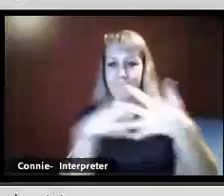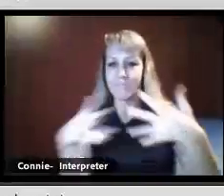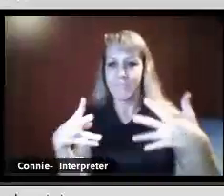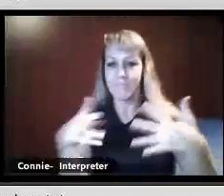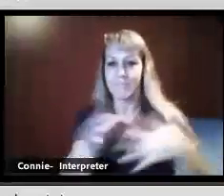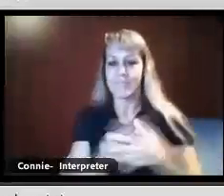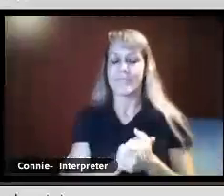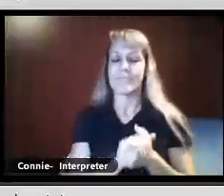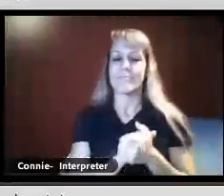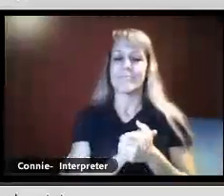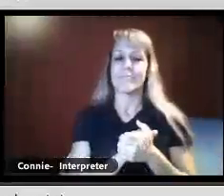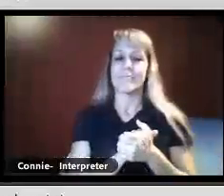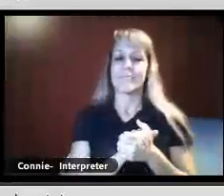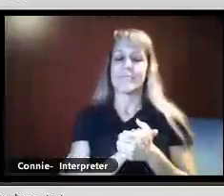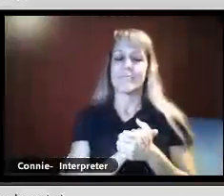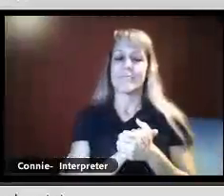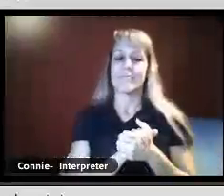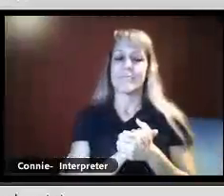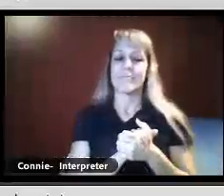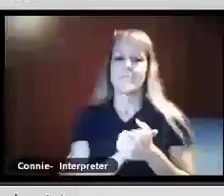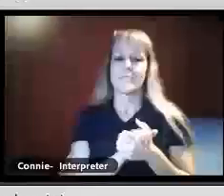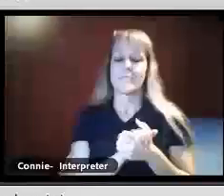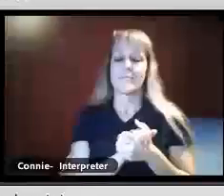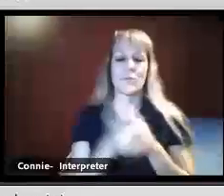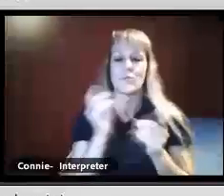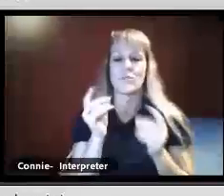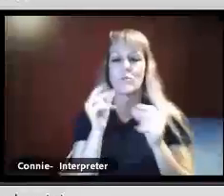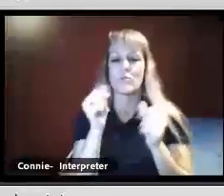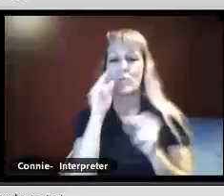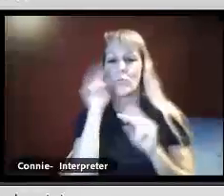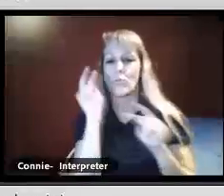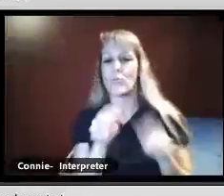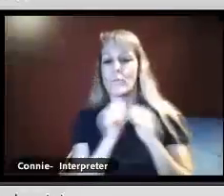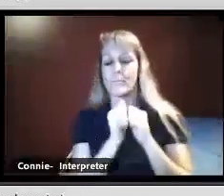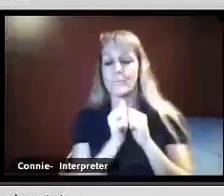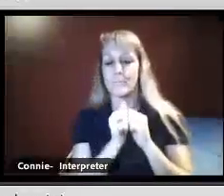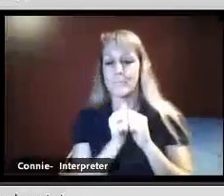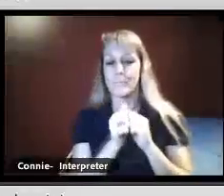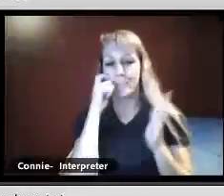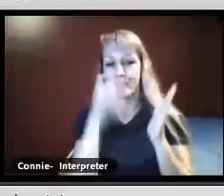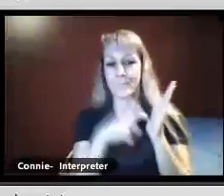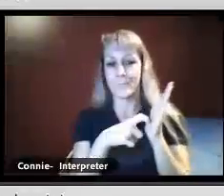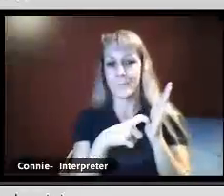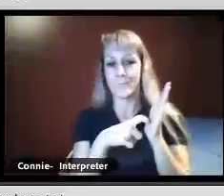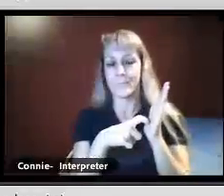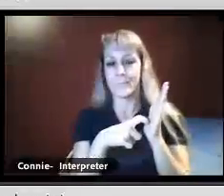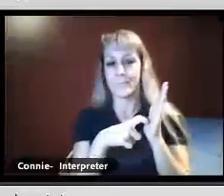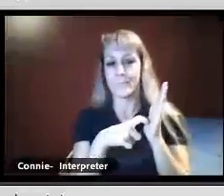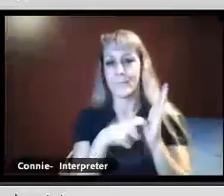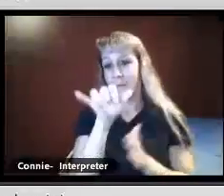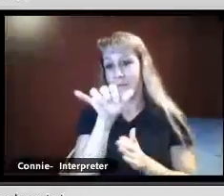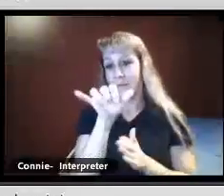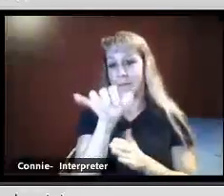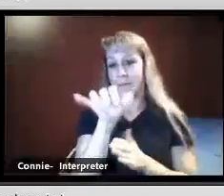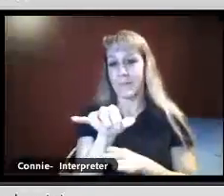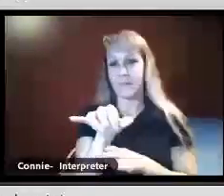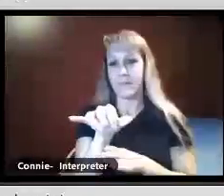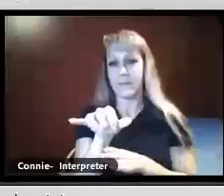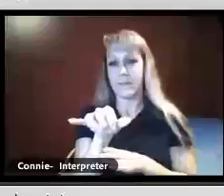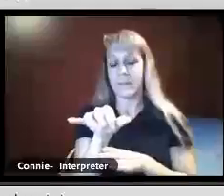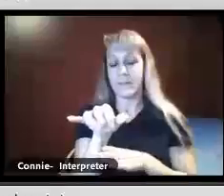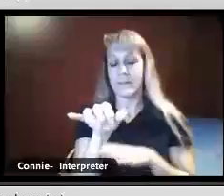And so let's have a quick look at this together, and notice too that not only does this reside, this